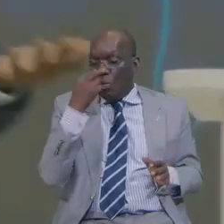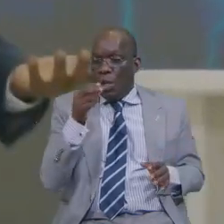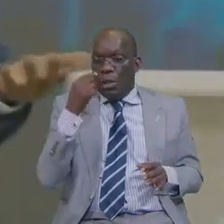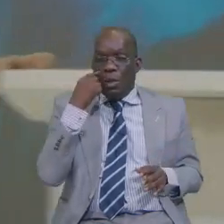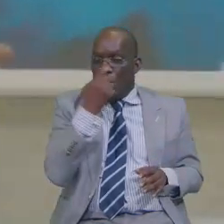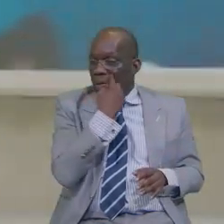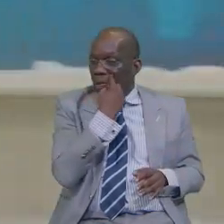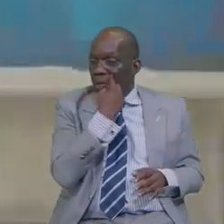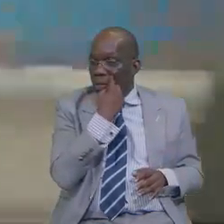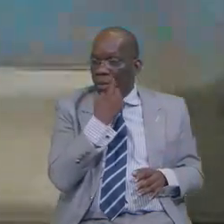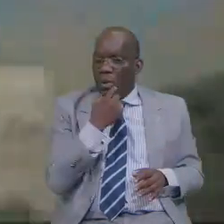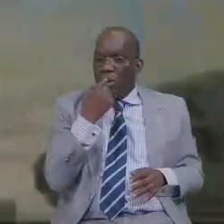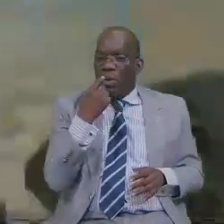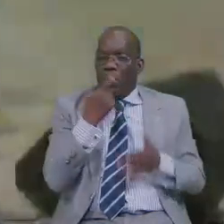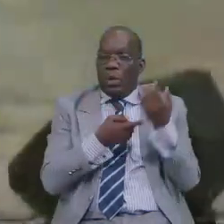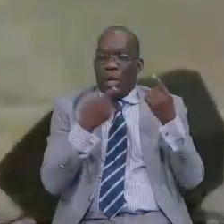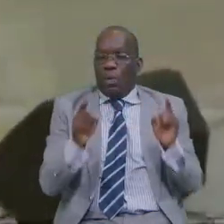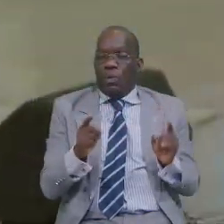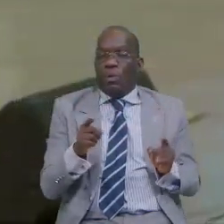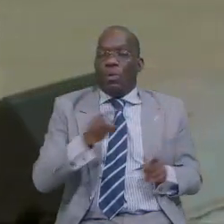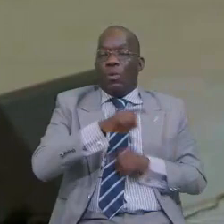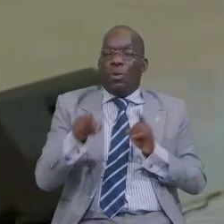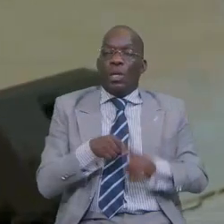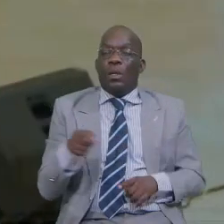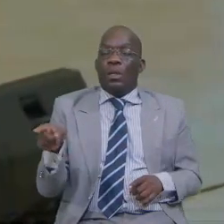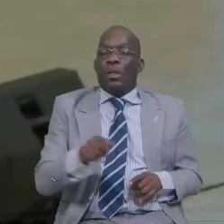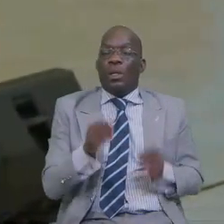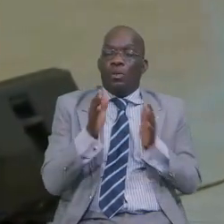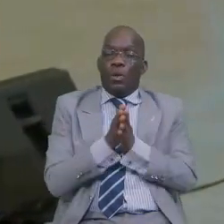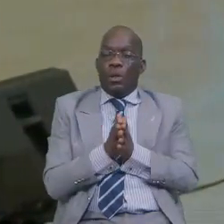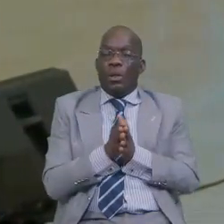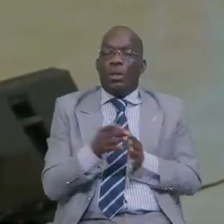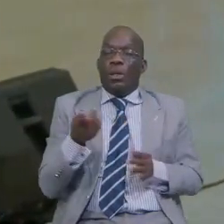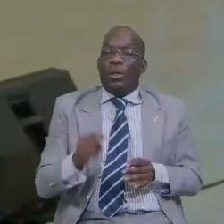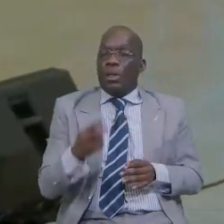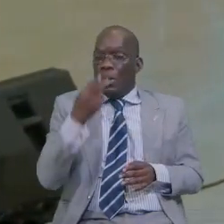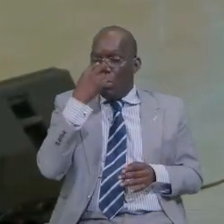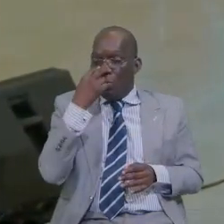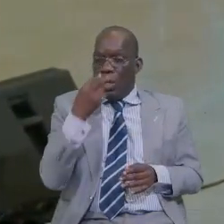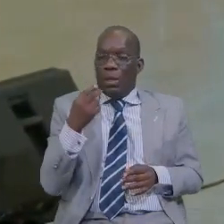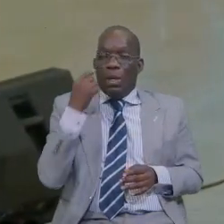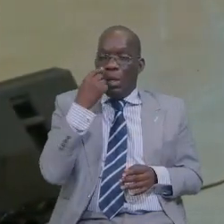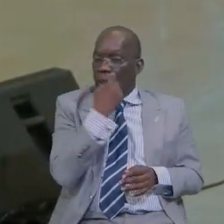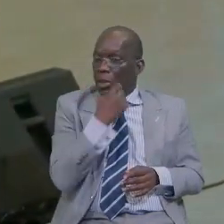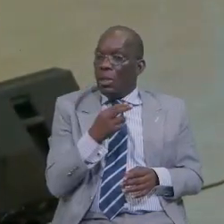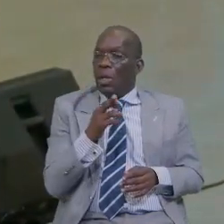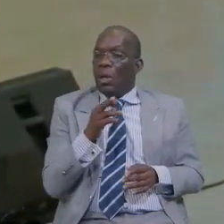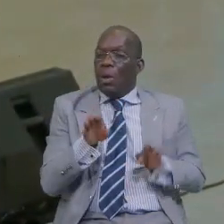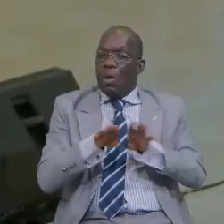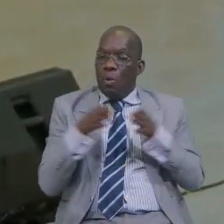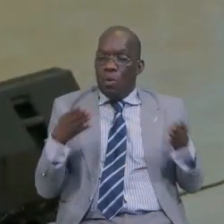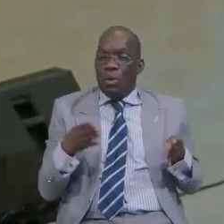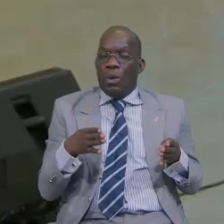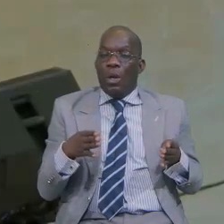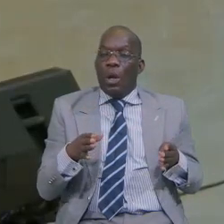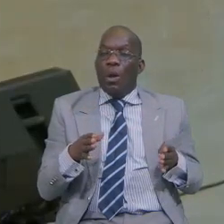happened is that when they prayed and the blind eyes opened, they were happy. I have power to open blind